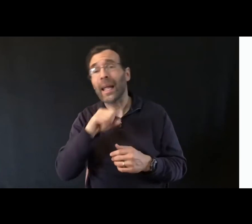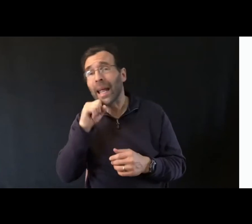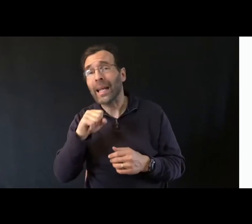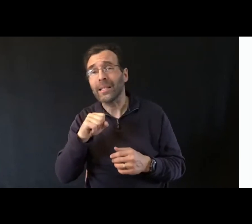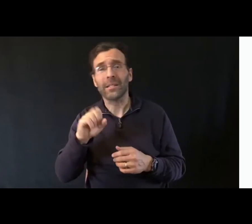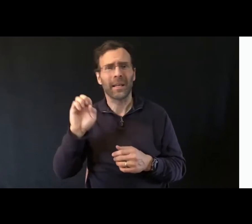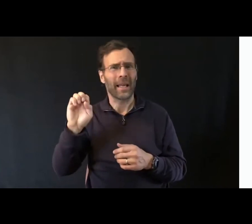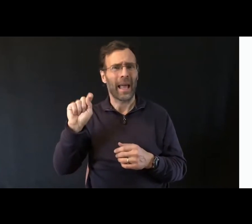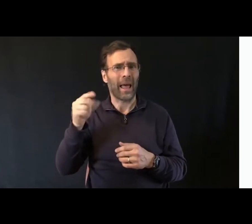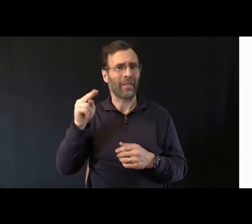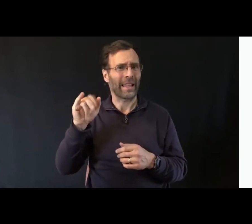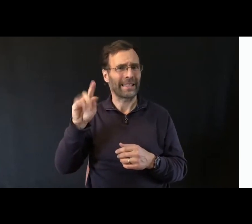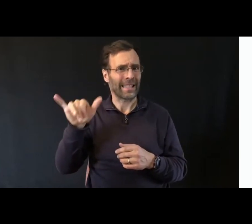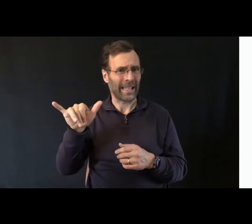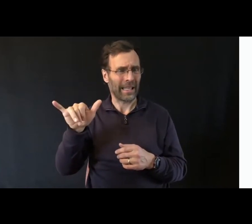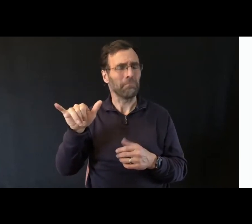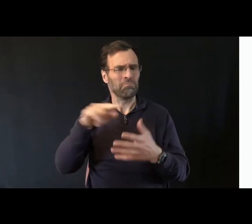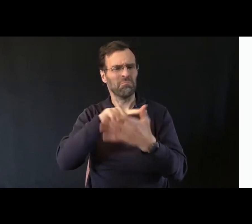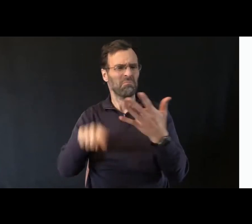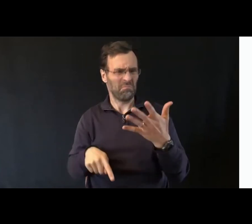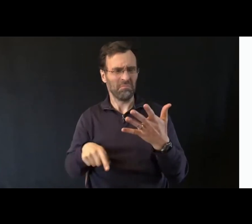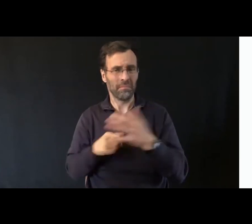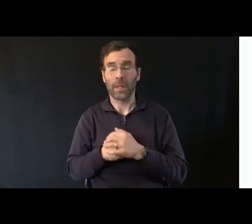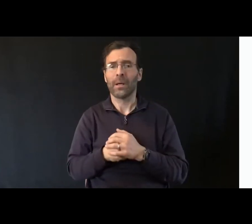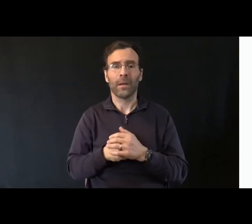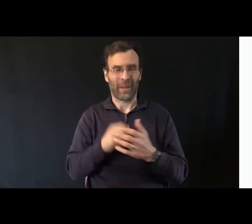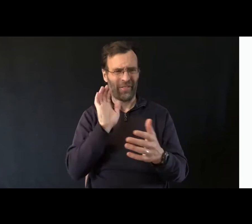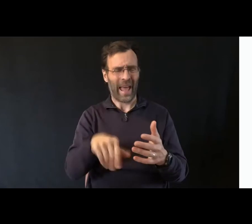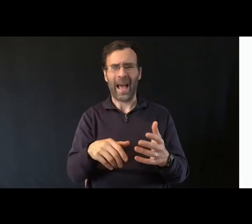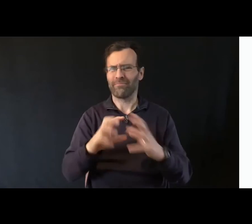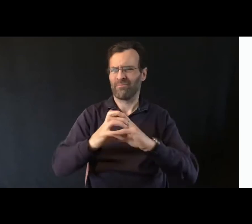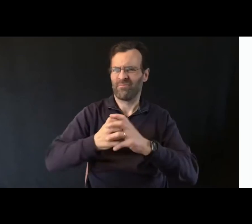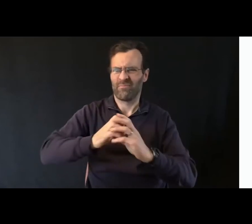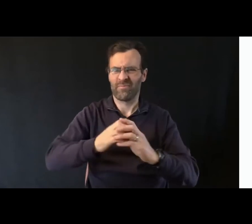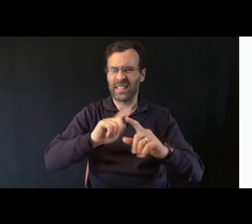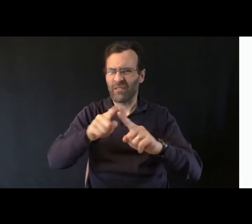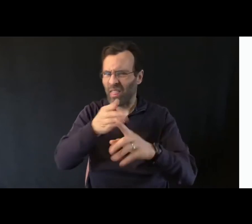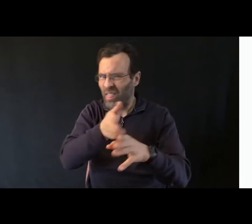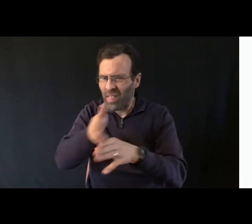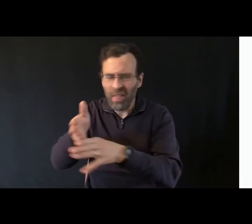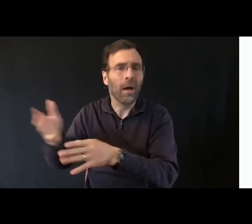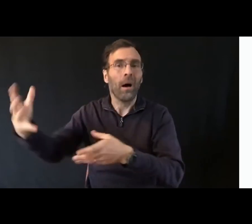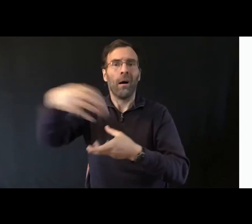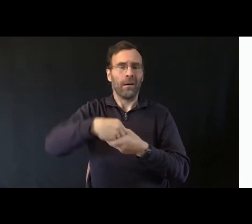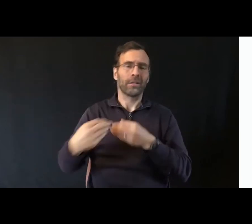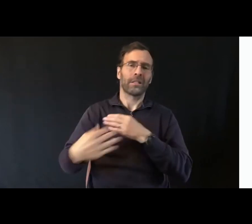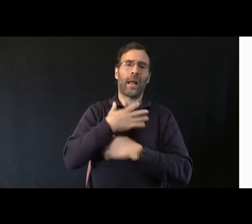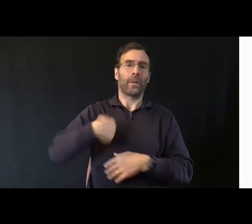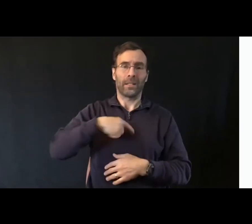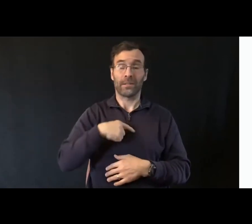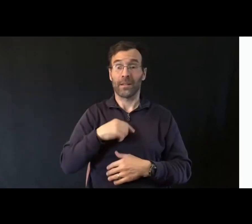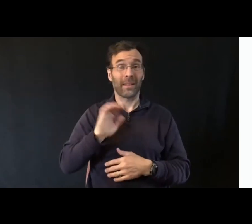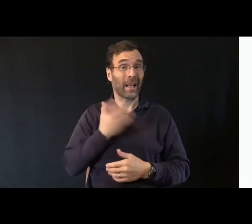many other dimensions in our lives that shape our experiences and make us different from one another, such as